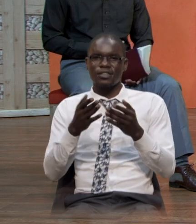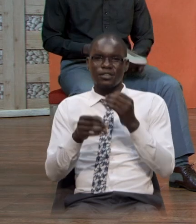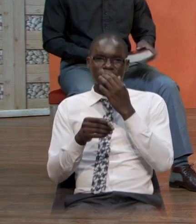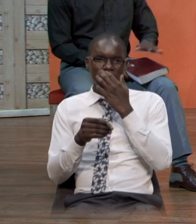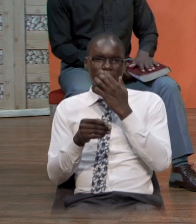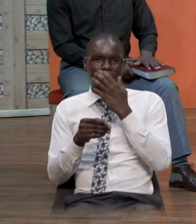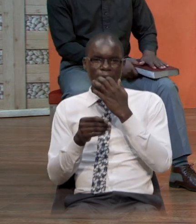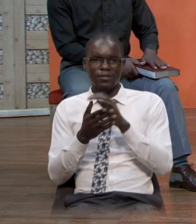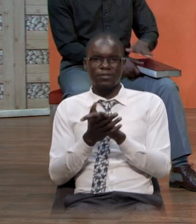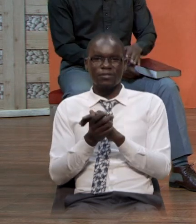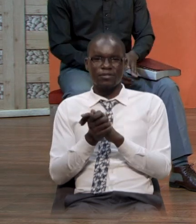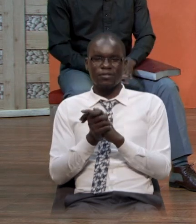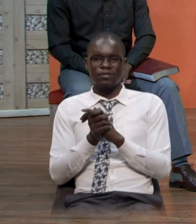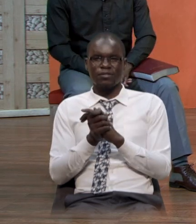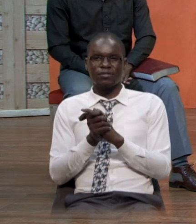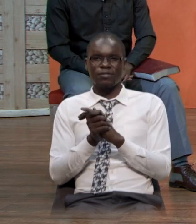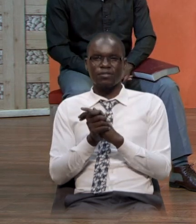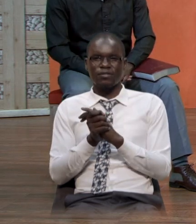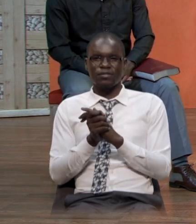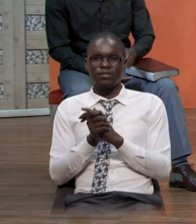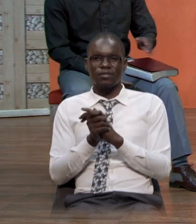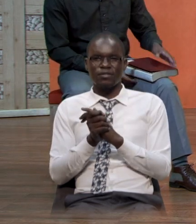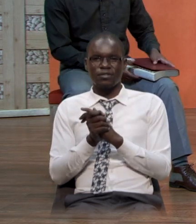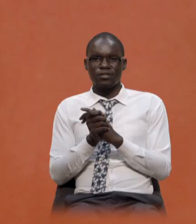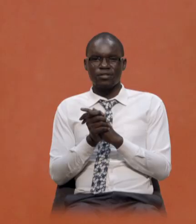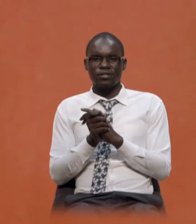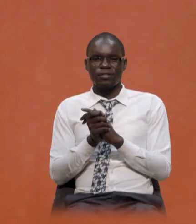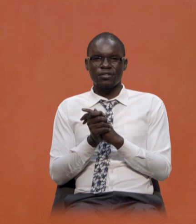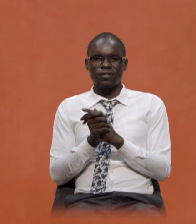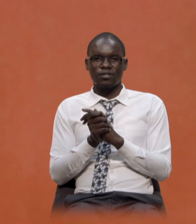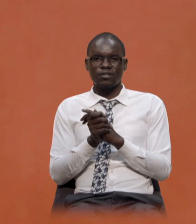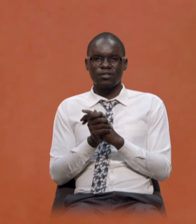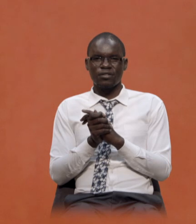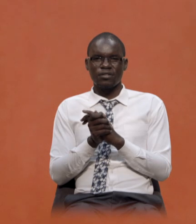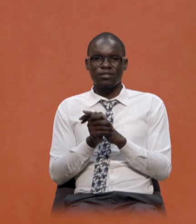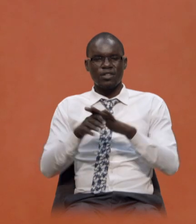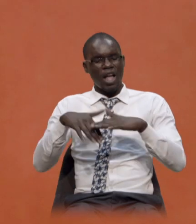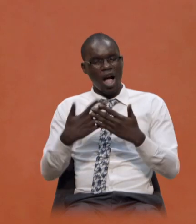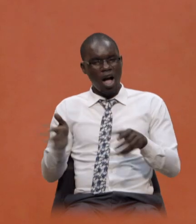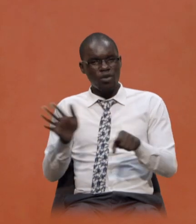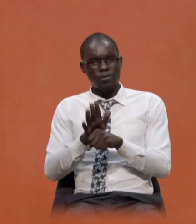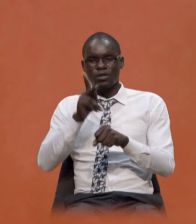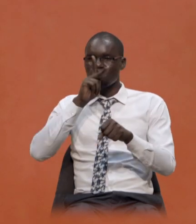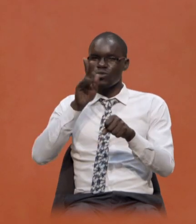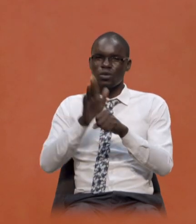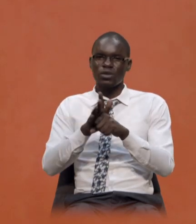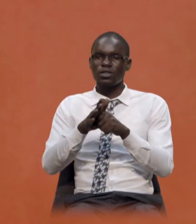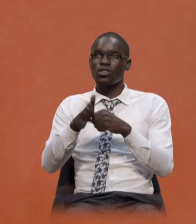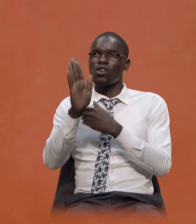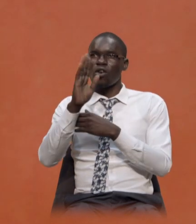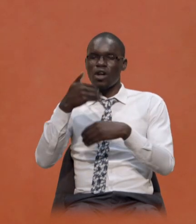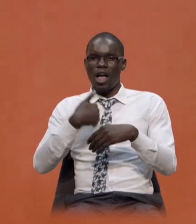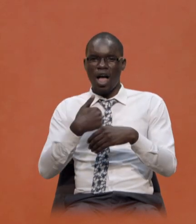complete. I am seeing you. For no matter how many promises God has made, complete that